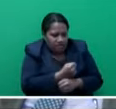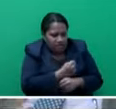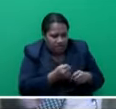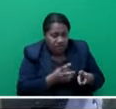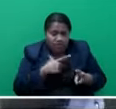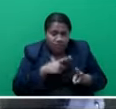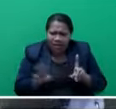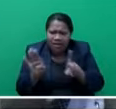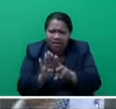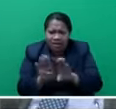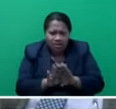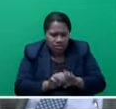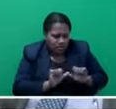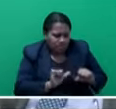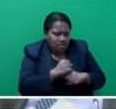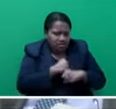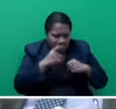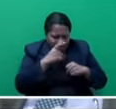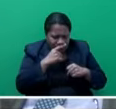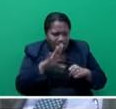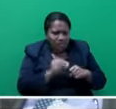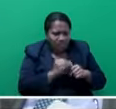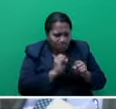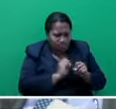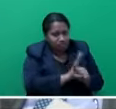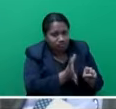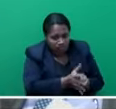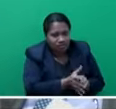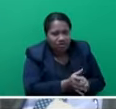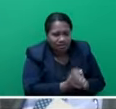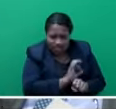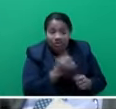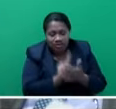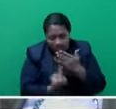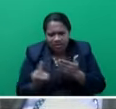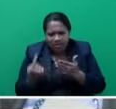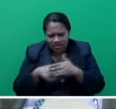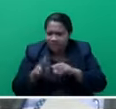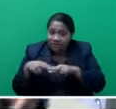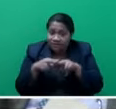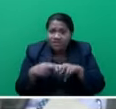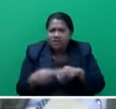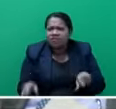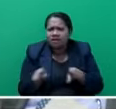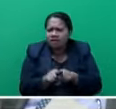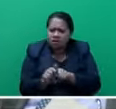global pandemic. And then, as I've alluded to, it's not only Fiji, but many countries around the world that refer on an overseas medical